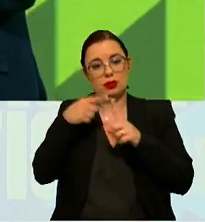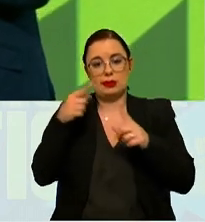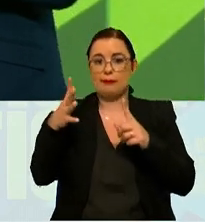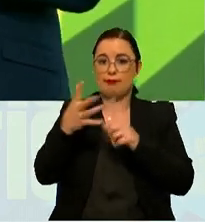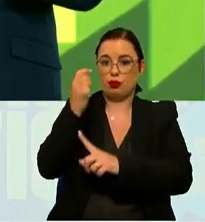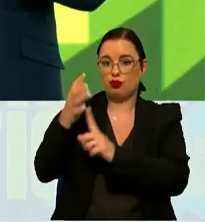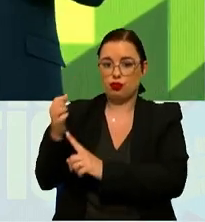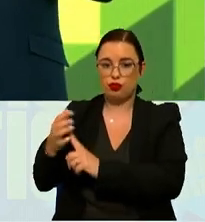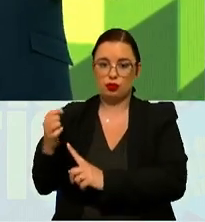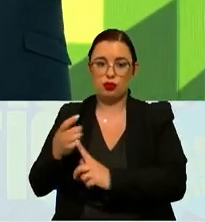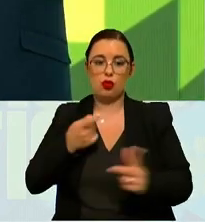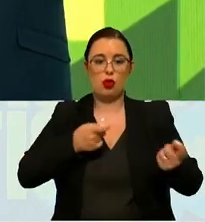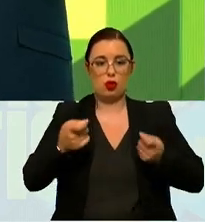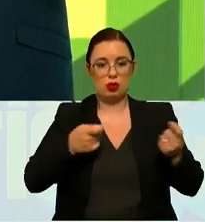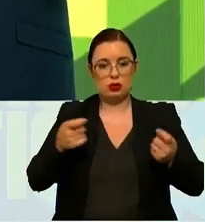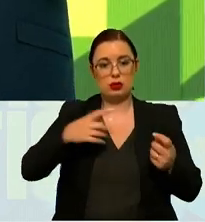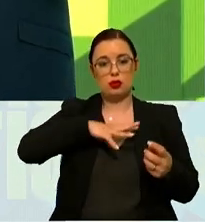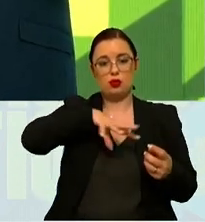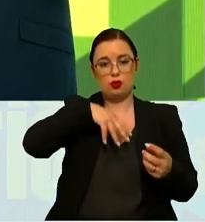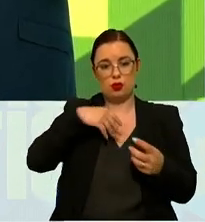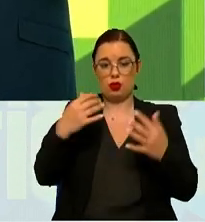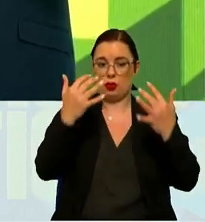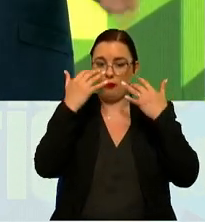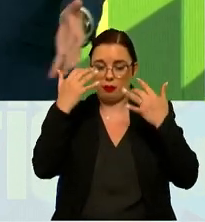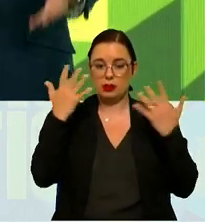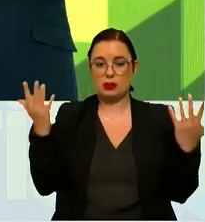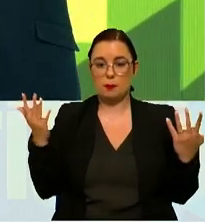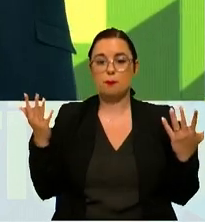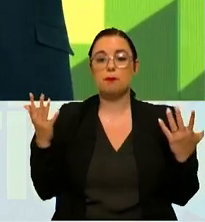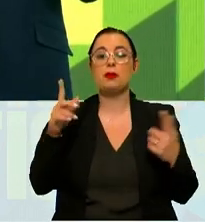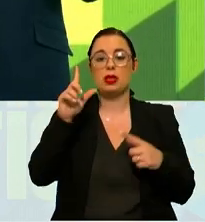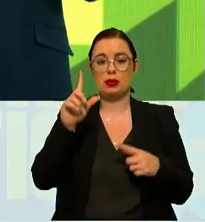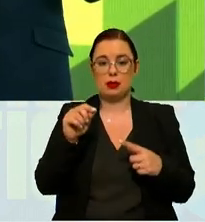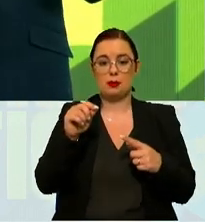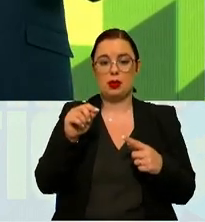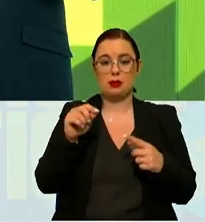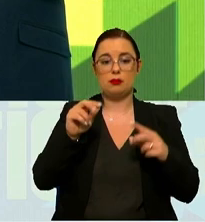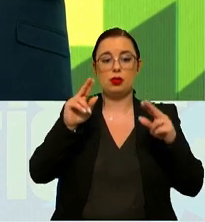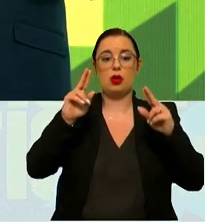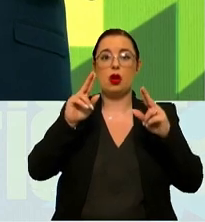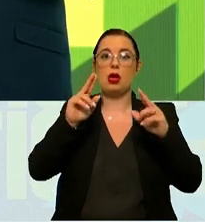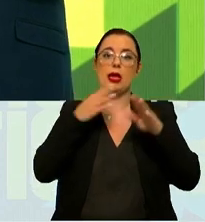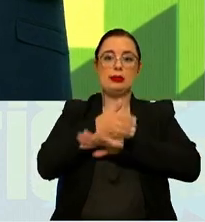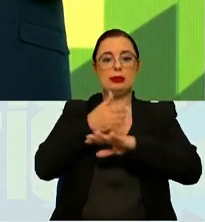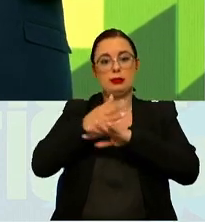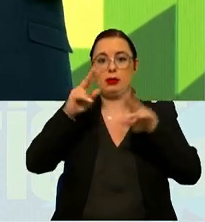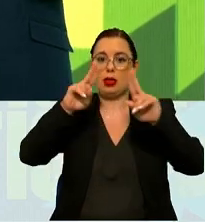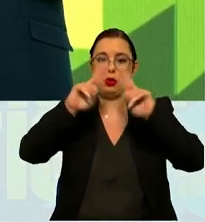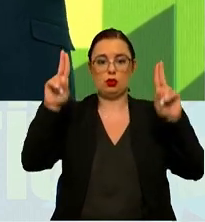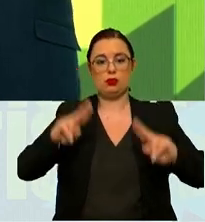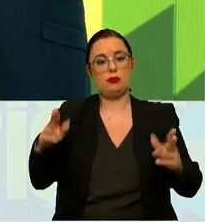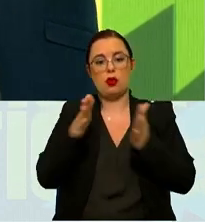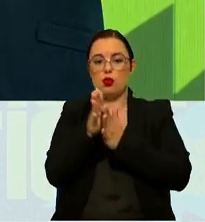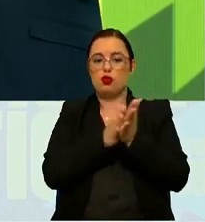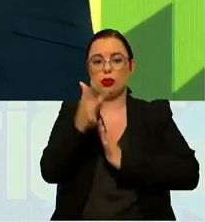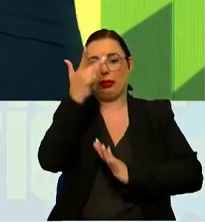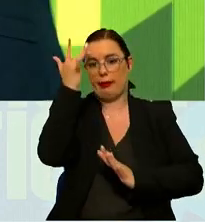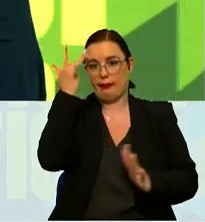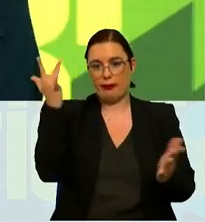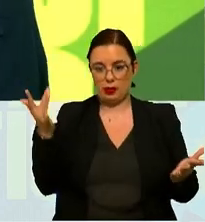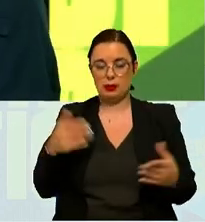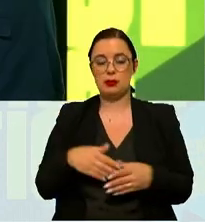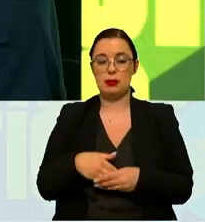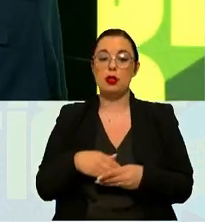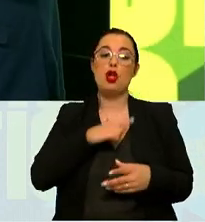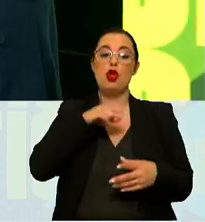which is to organize all the world's information and make it universally accessible and useful. And we found out